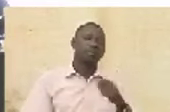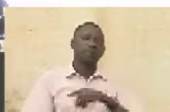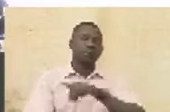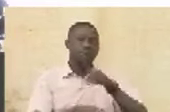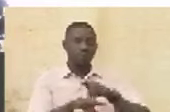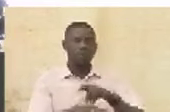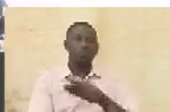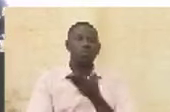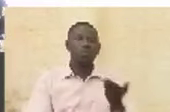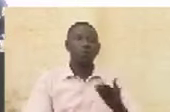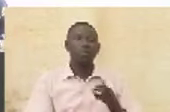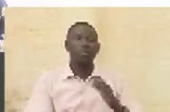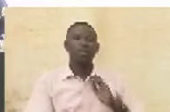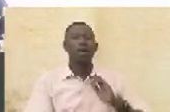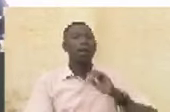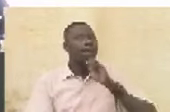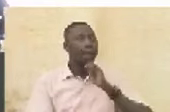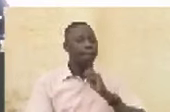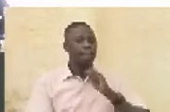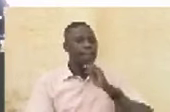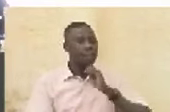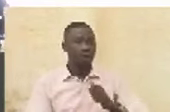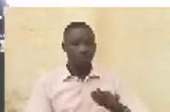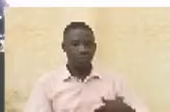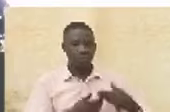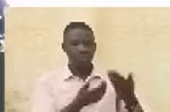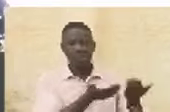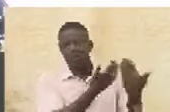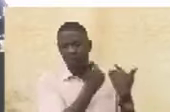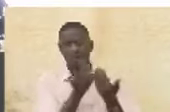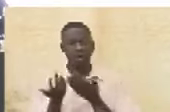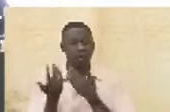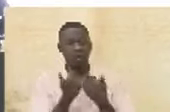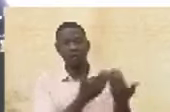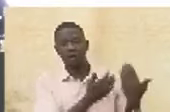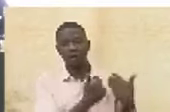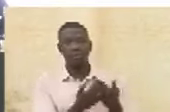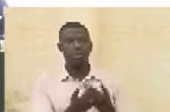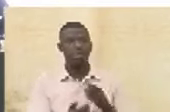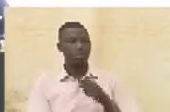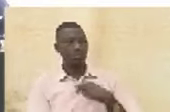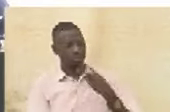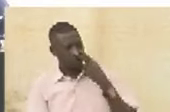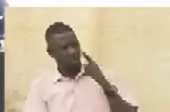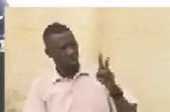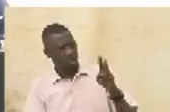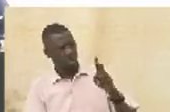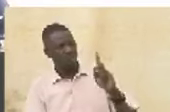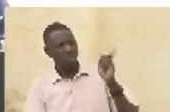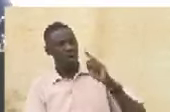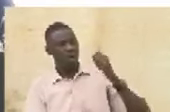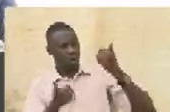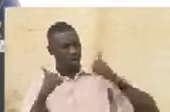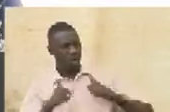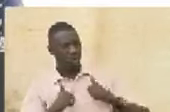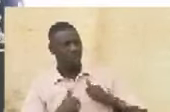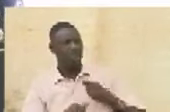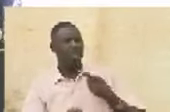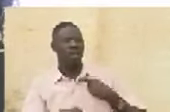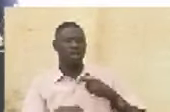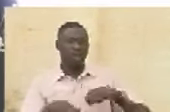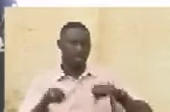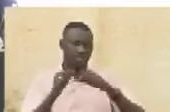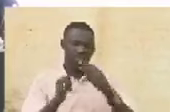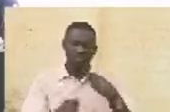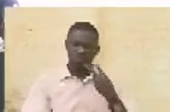were giving their bath aniye kewol nyi ye kudamendo ah could you see what was happening in there foi tebe sirin damendo aniye ka kewol nyi